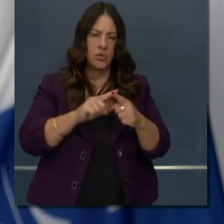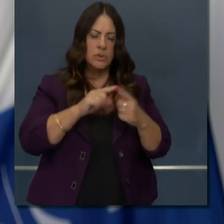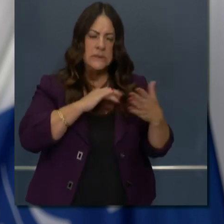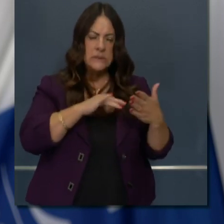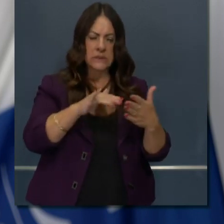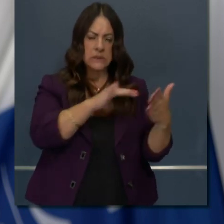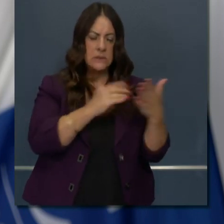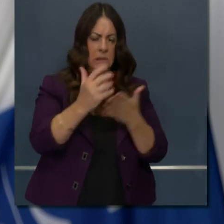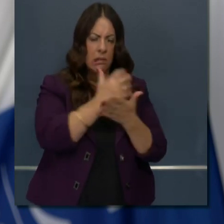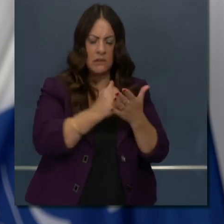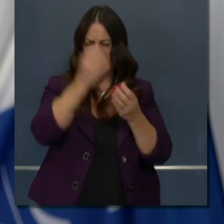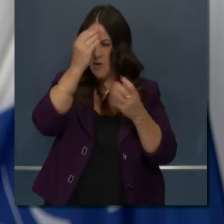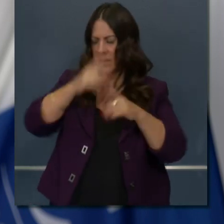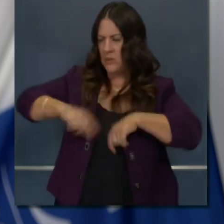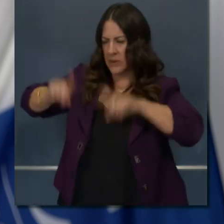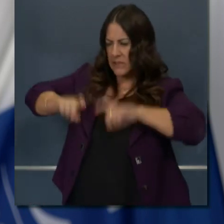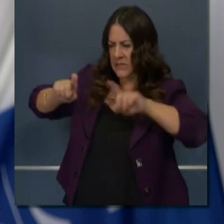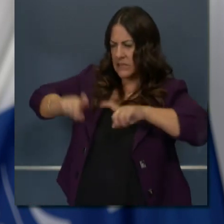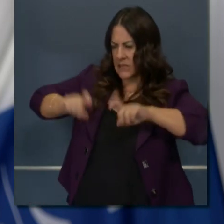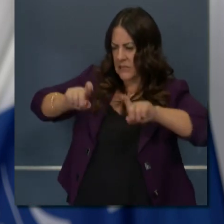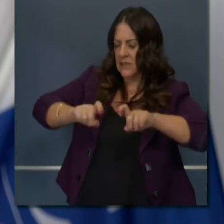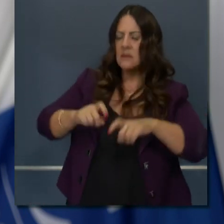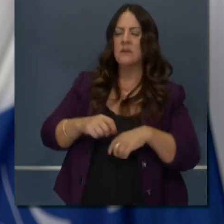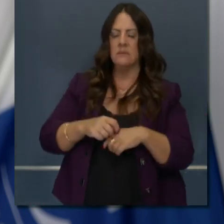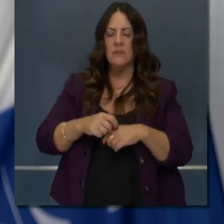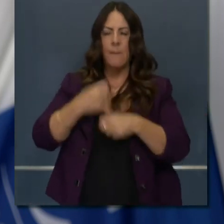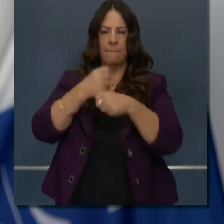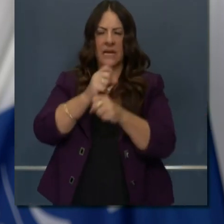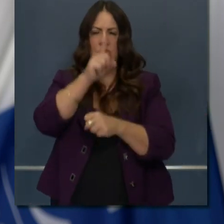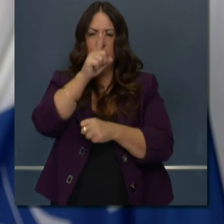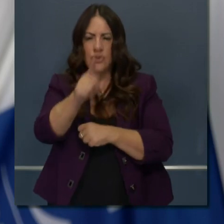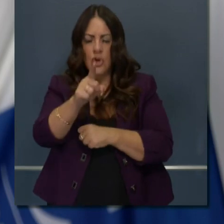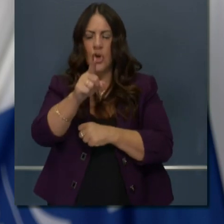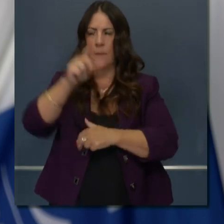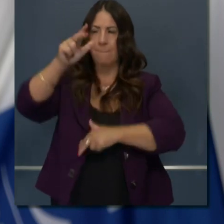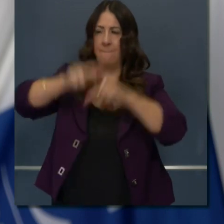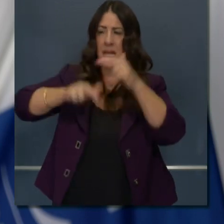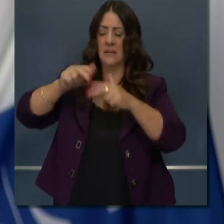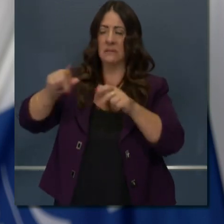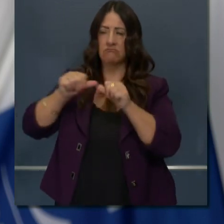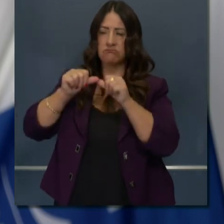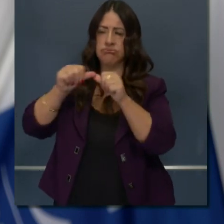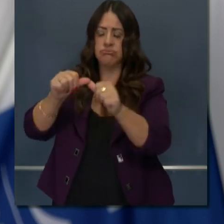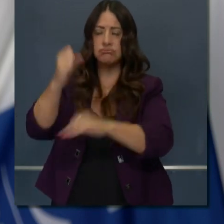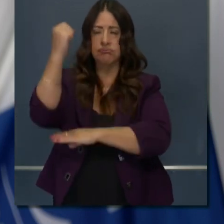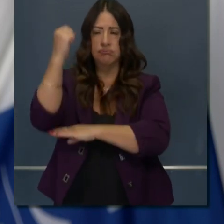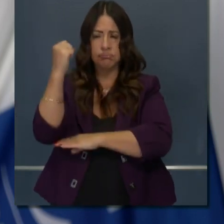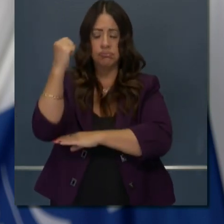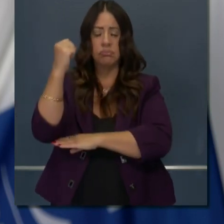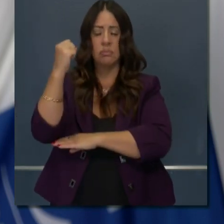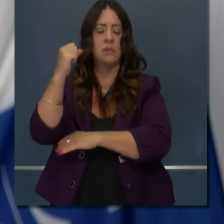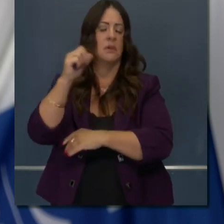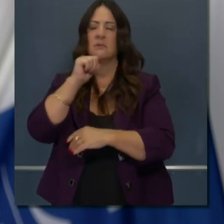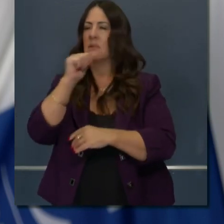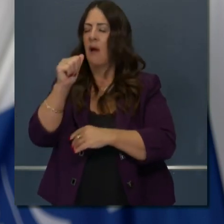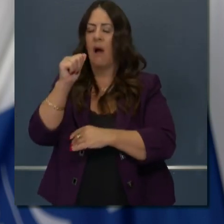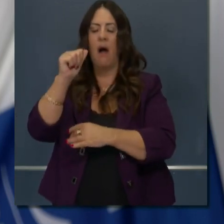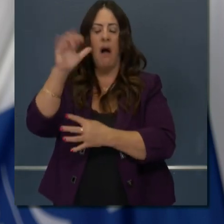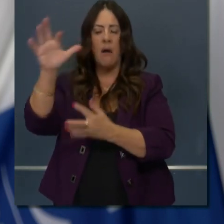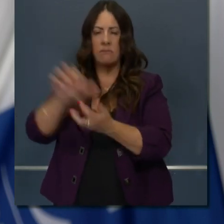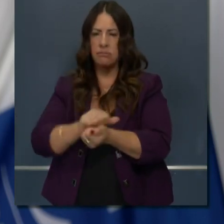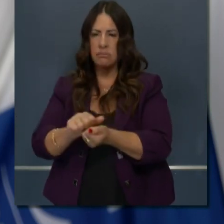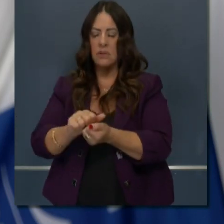part of seismic safety. Having buildings survive earthquakes, at least to